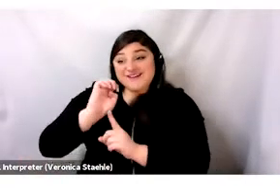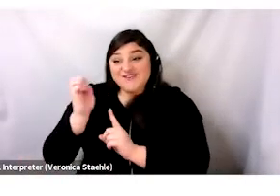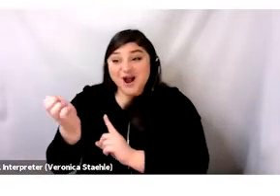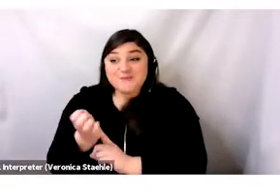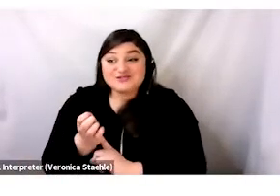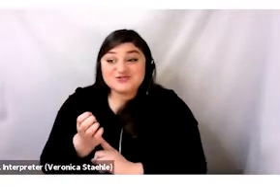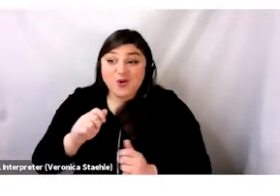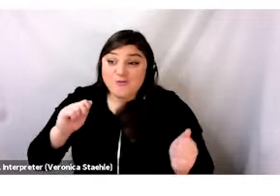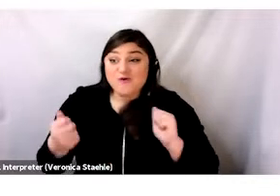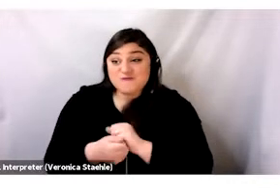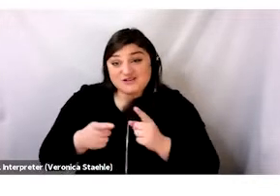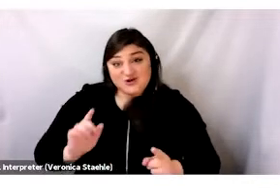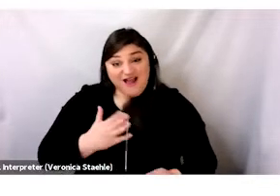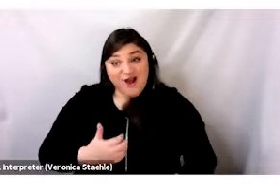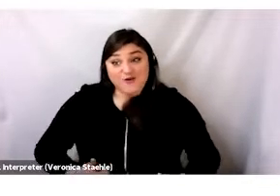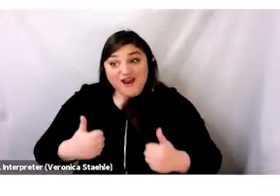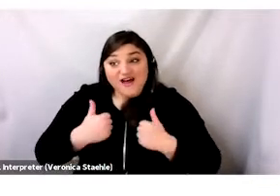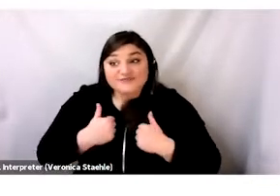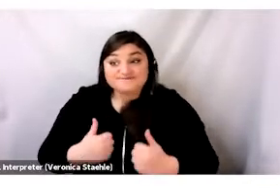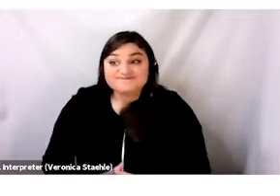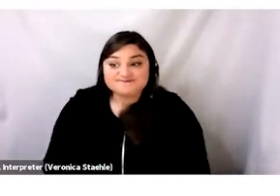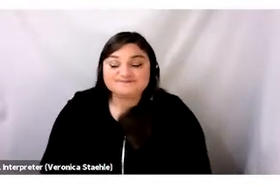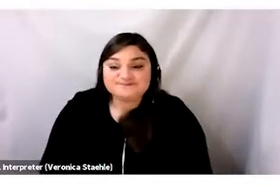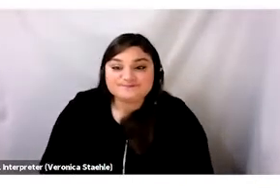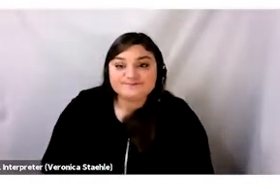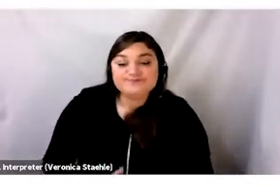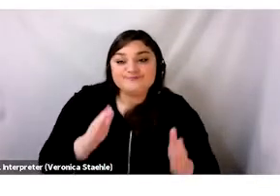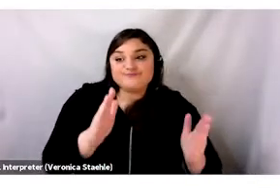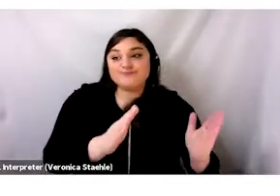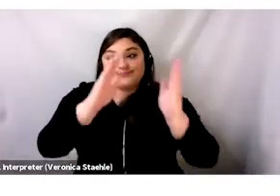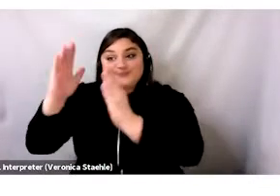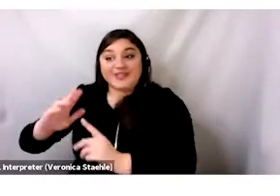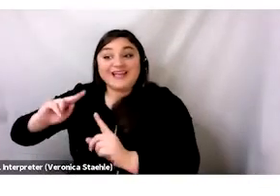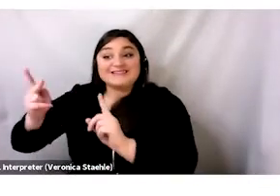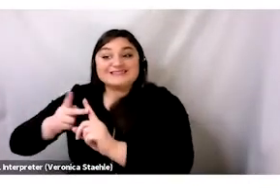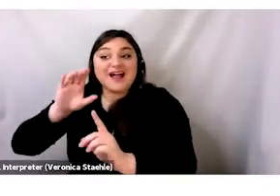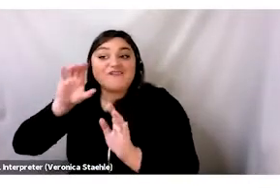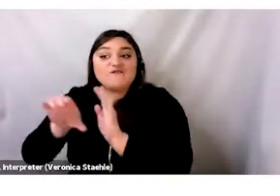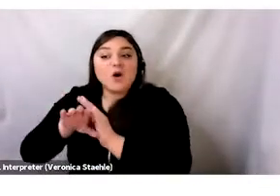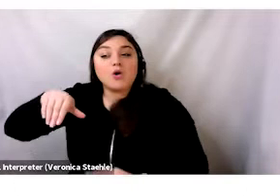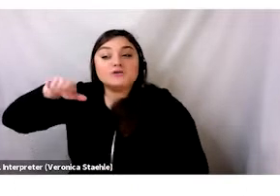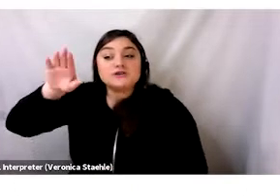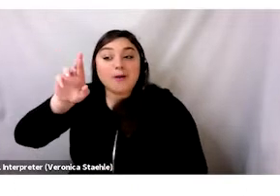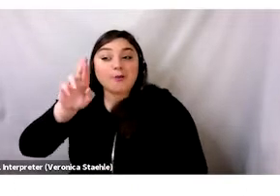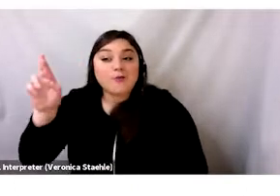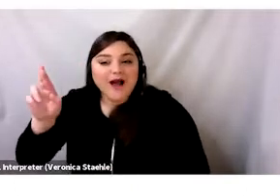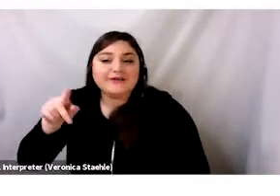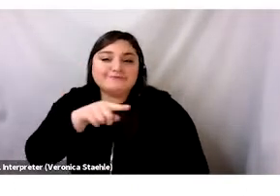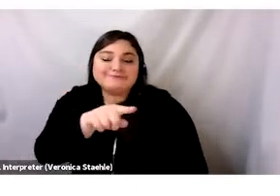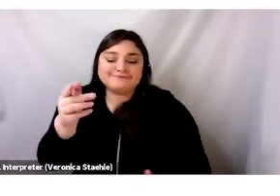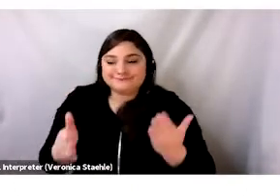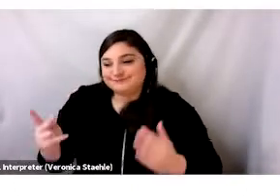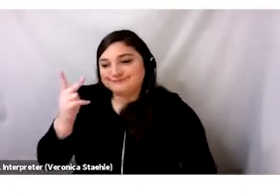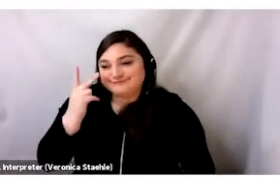our time. The second photo here on the top right is, many of you will know, civil